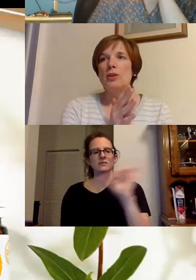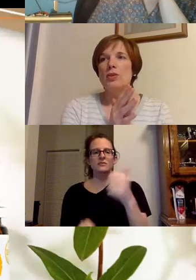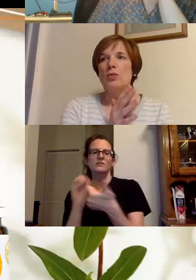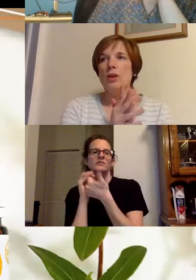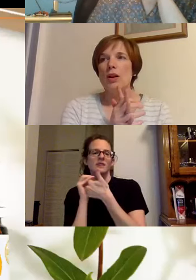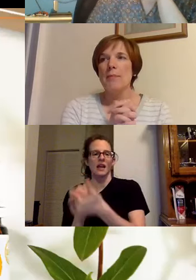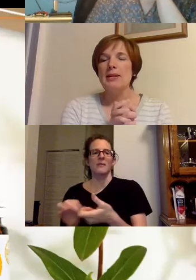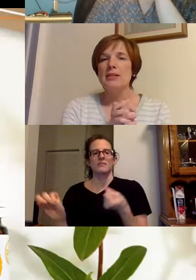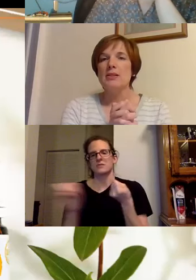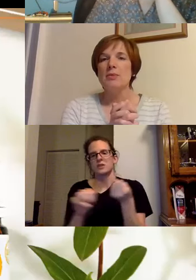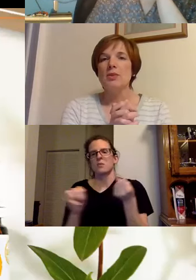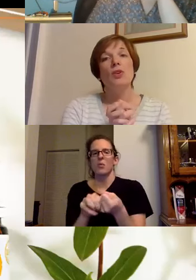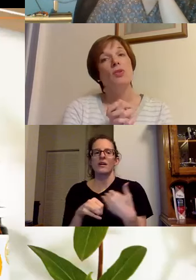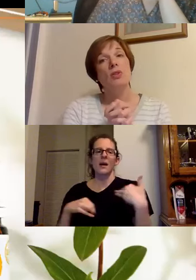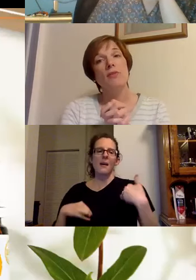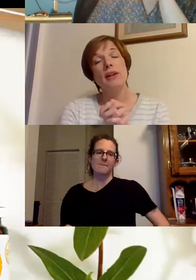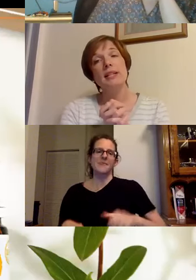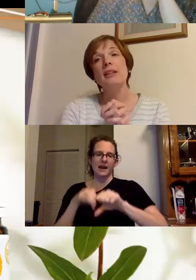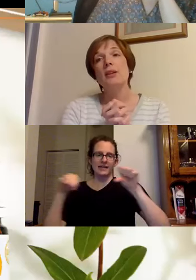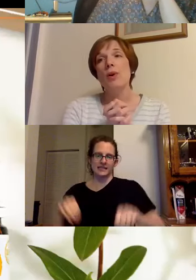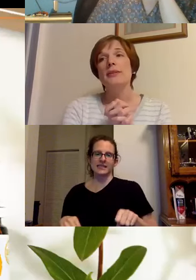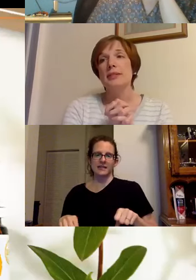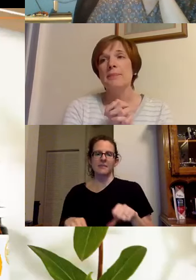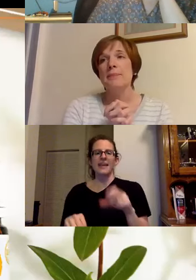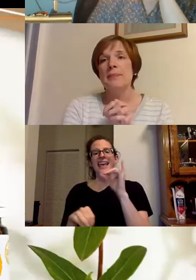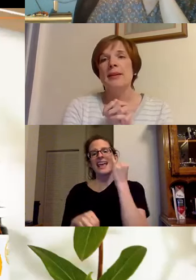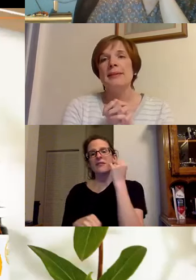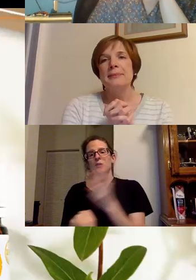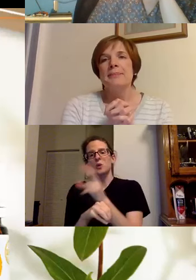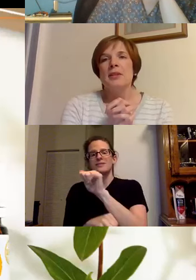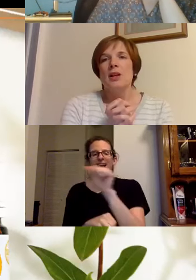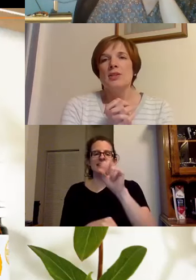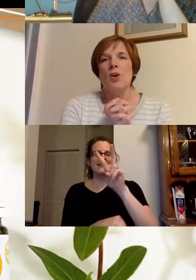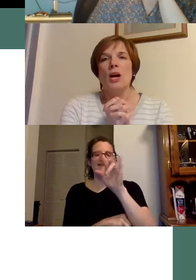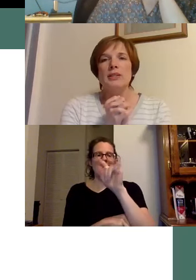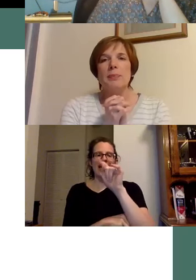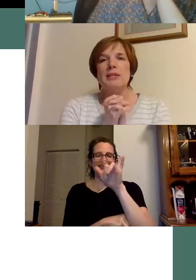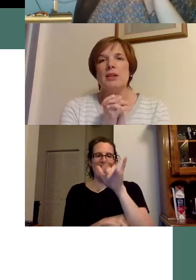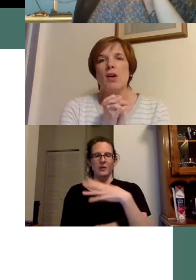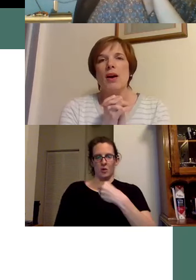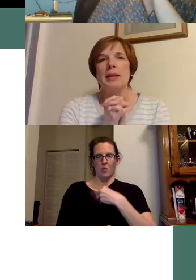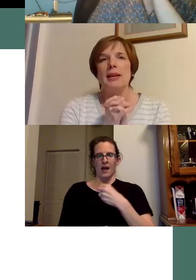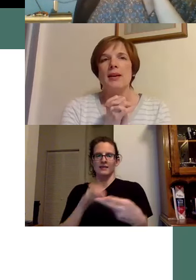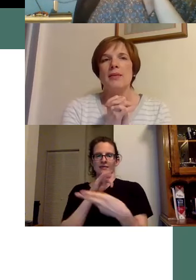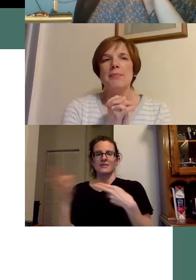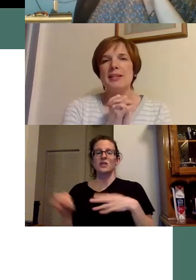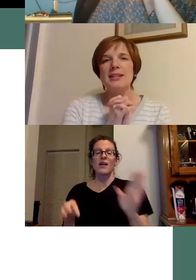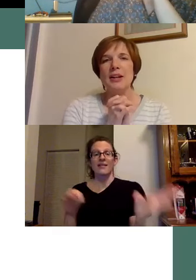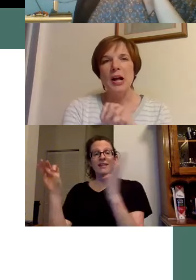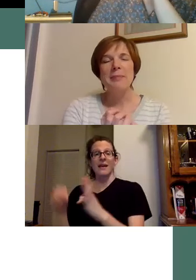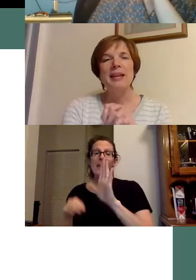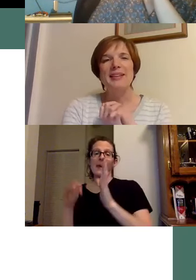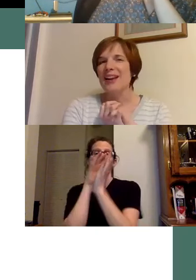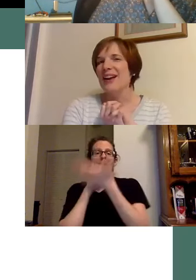support your body systems if you're using the Vitality one. So on to peace and calming. Peace